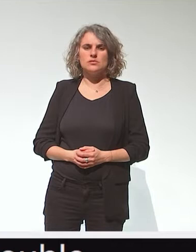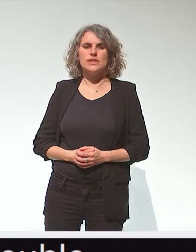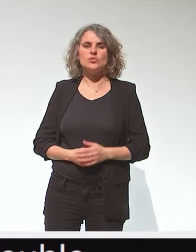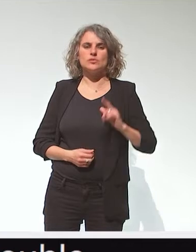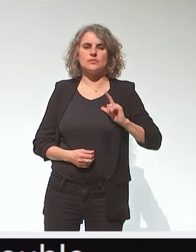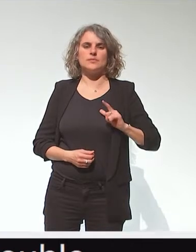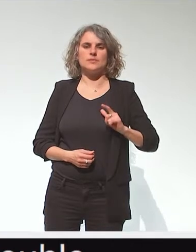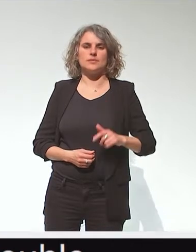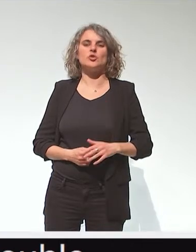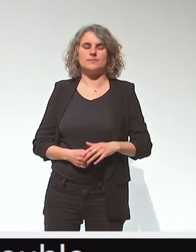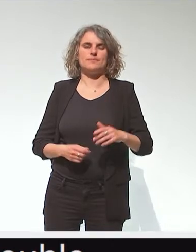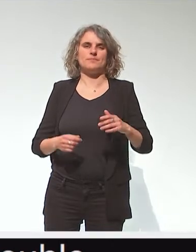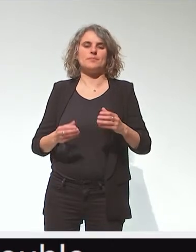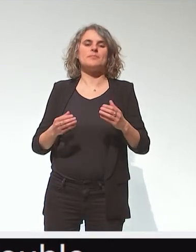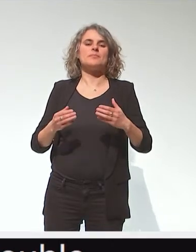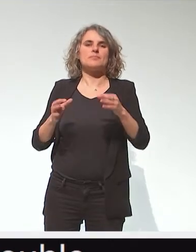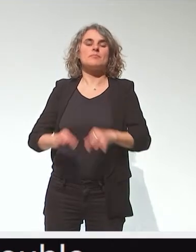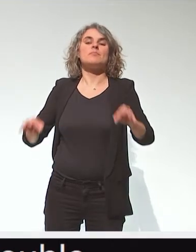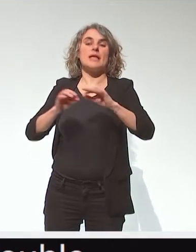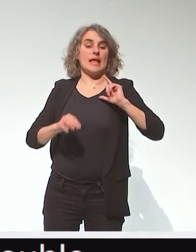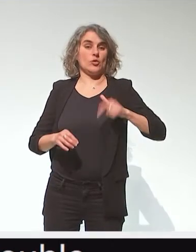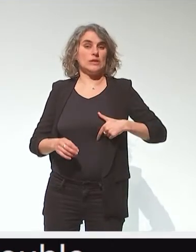now with Elena